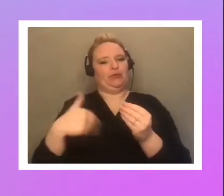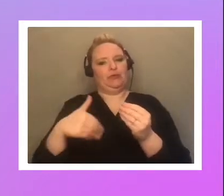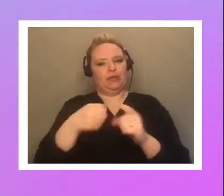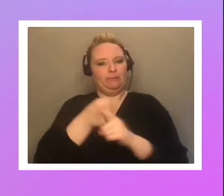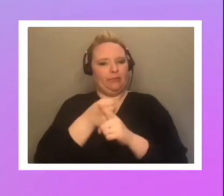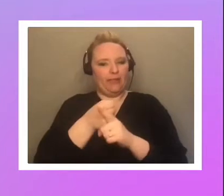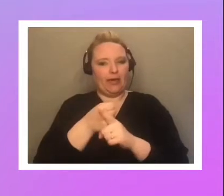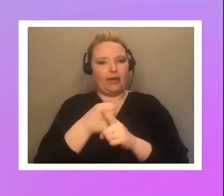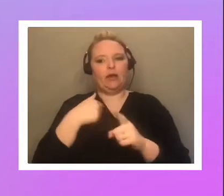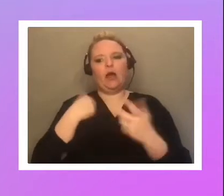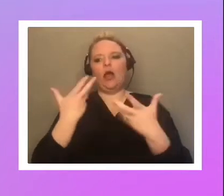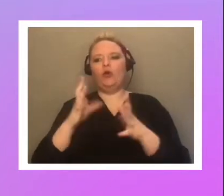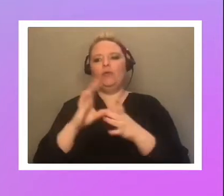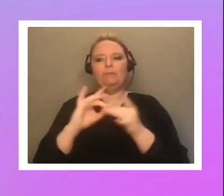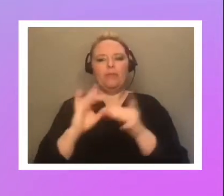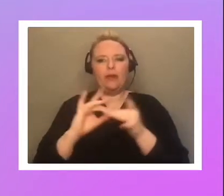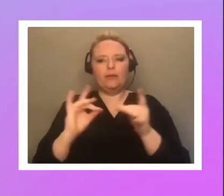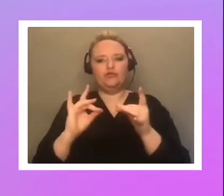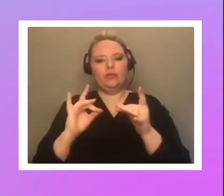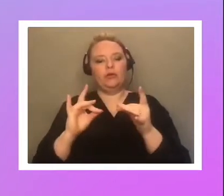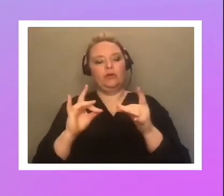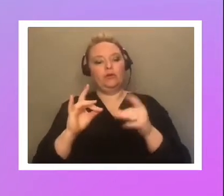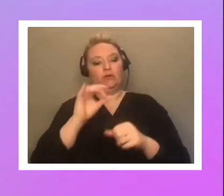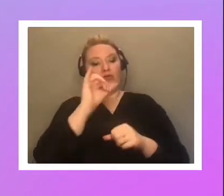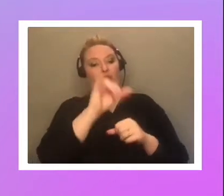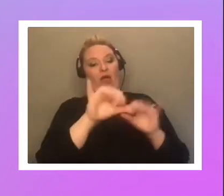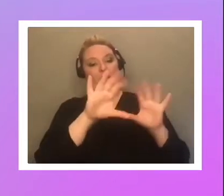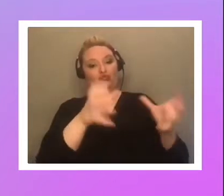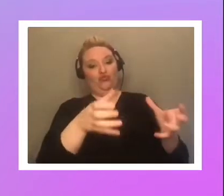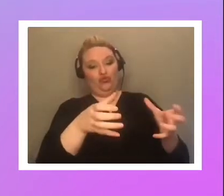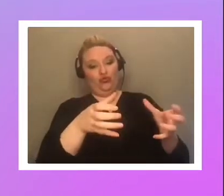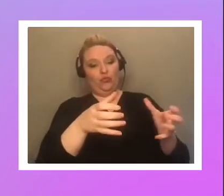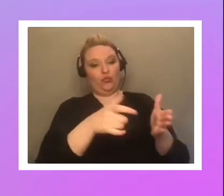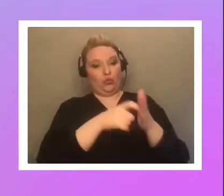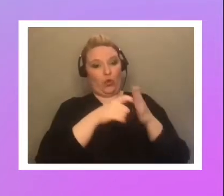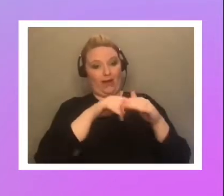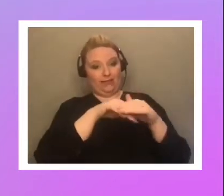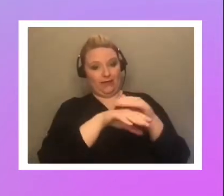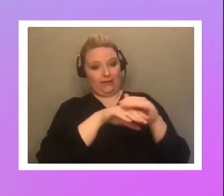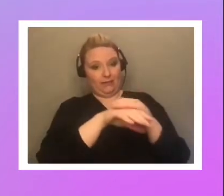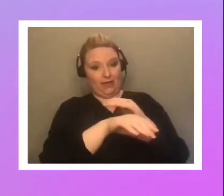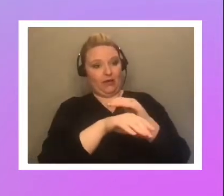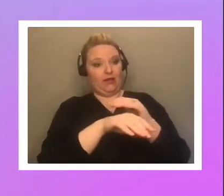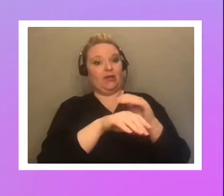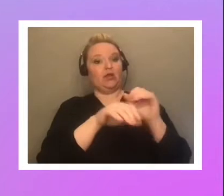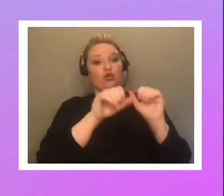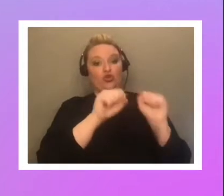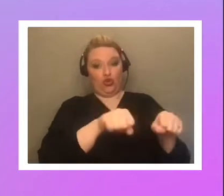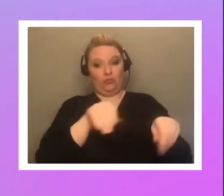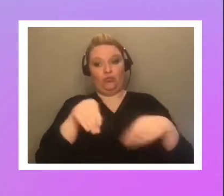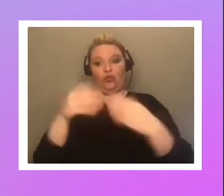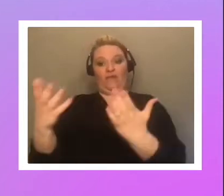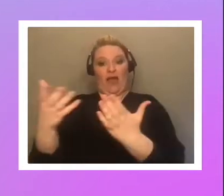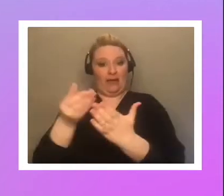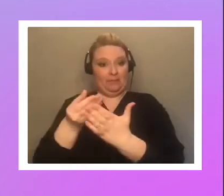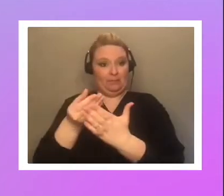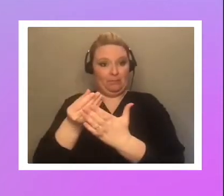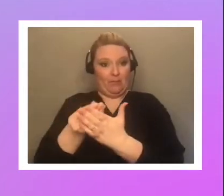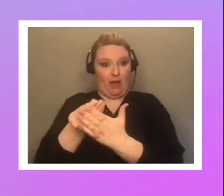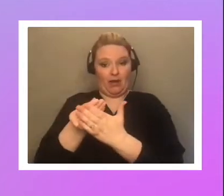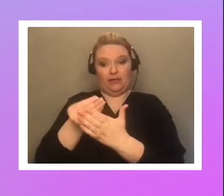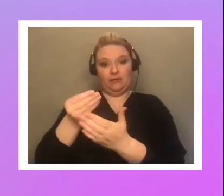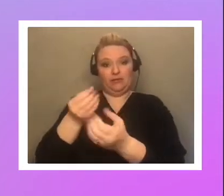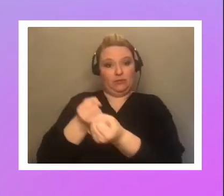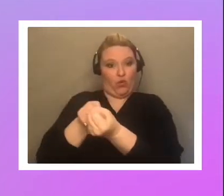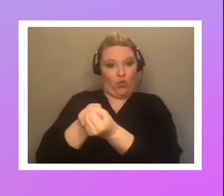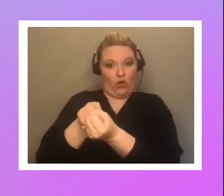before, you're leaving uh, dollars on the table that you could be bringing in